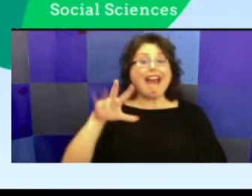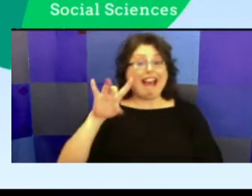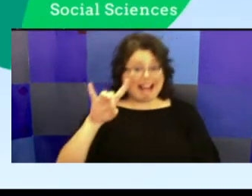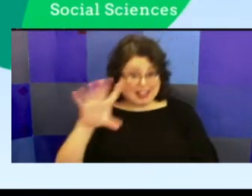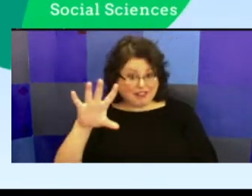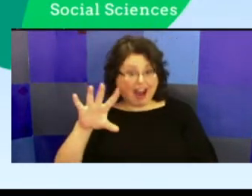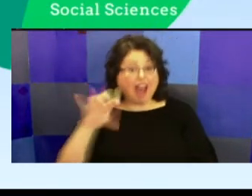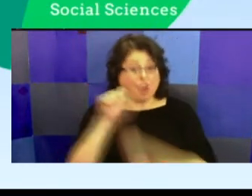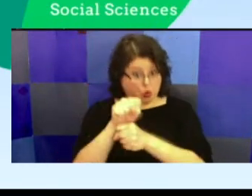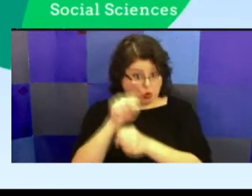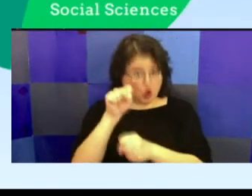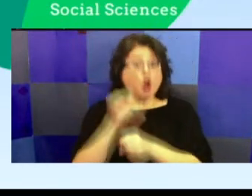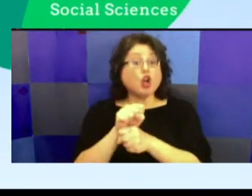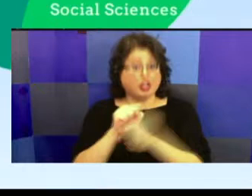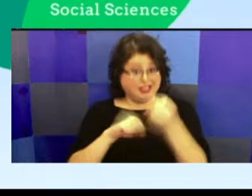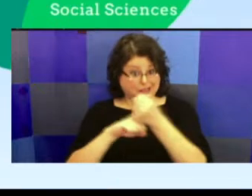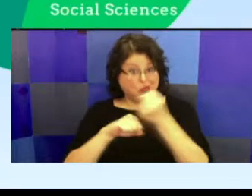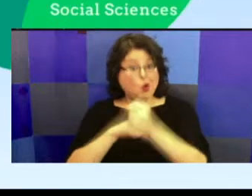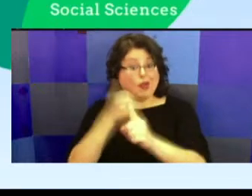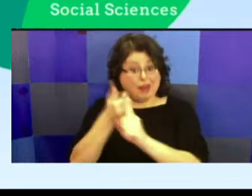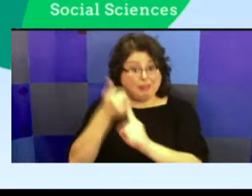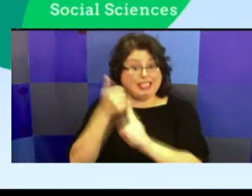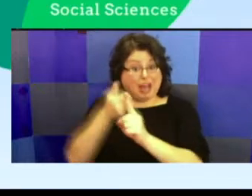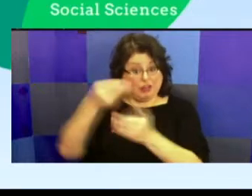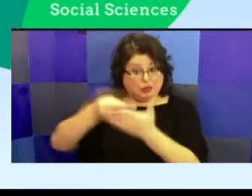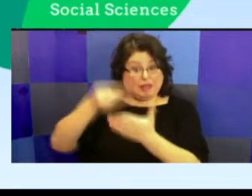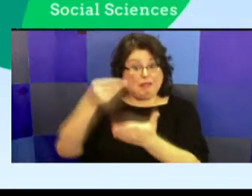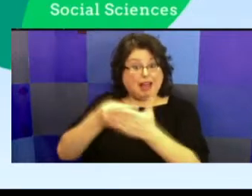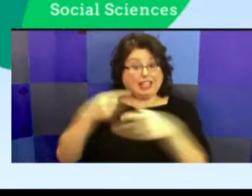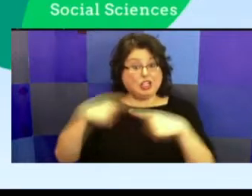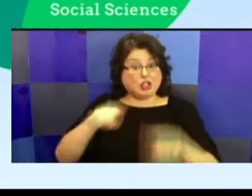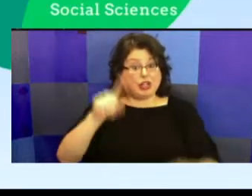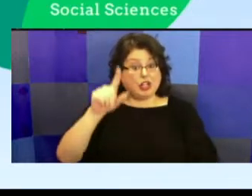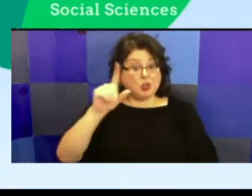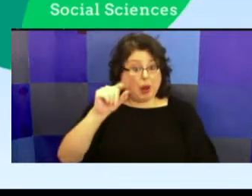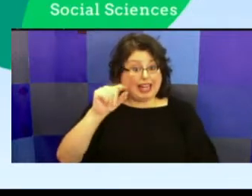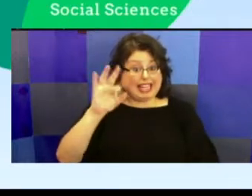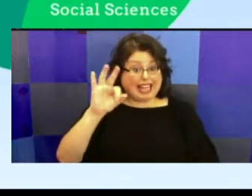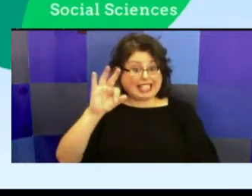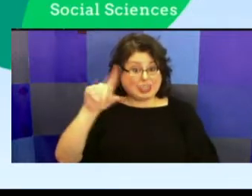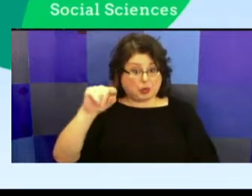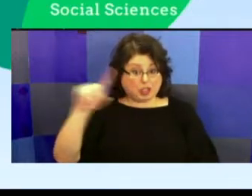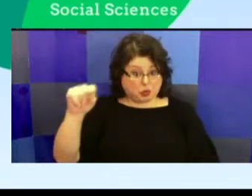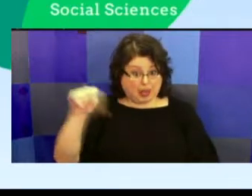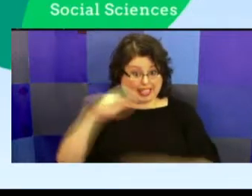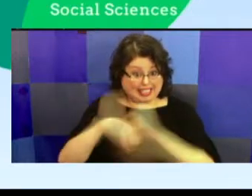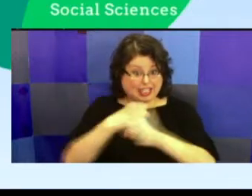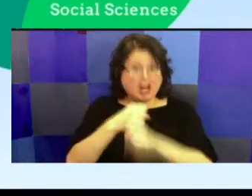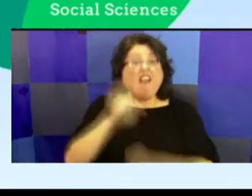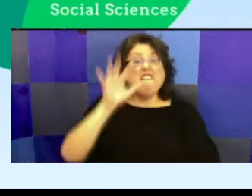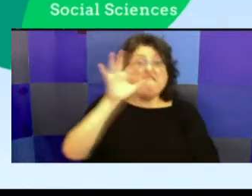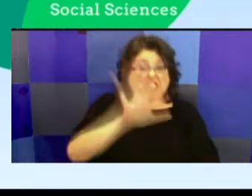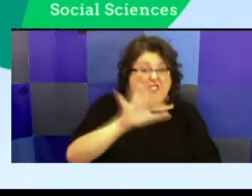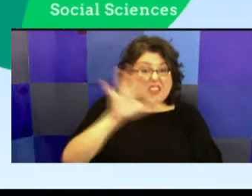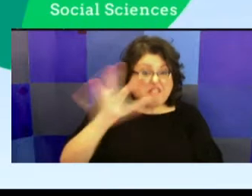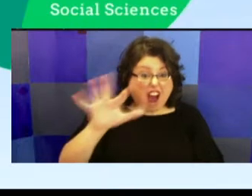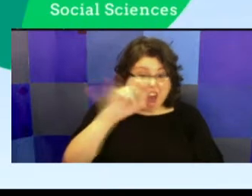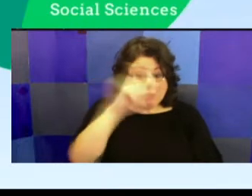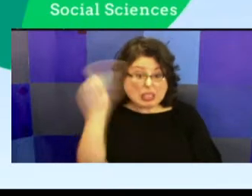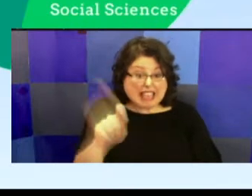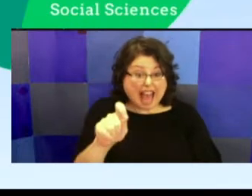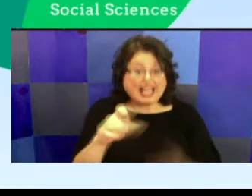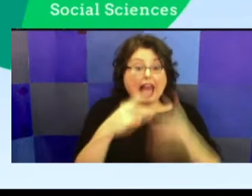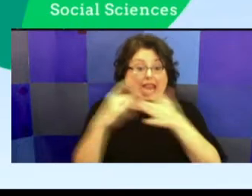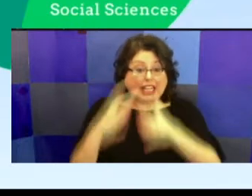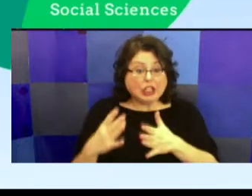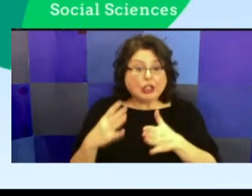support themselves financially. During the 2019 and 2020 academic year, 55% of our members were leaders in